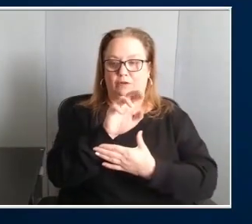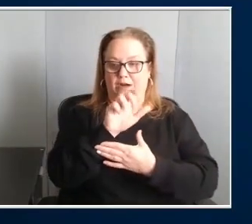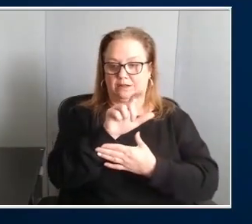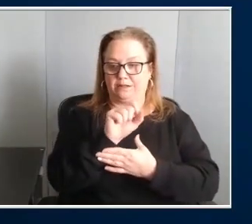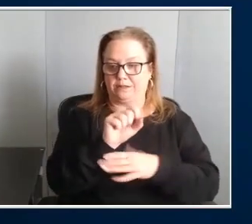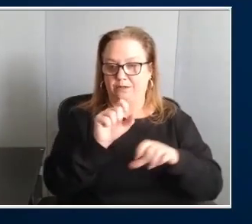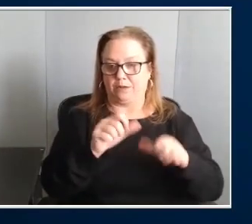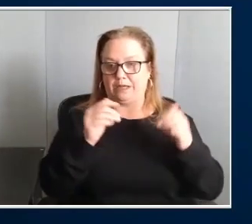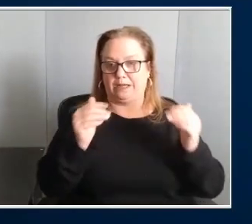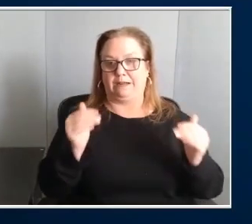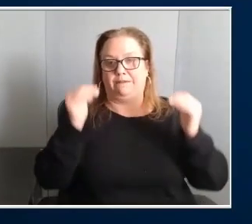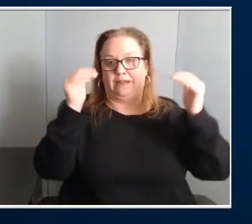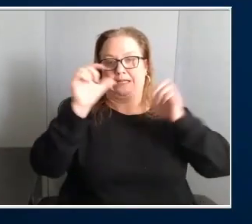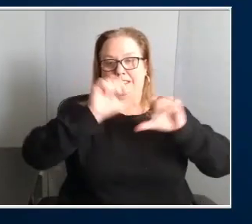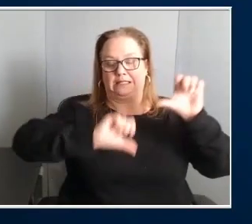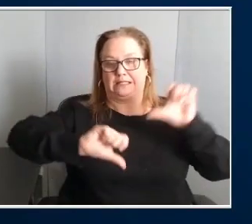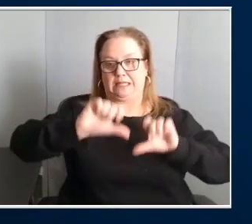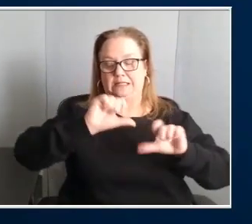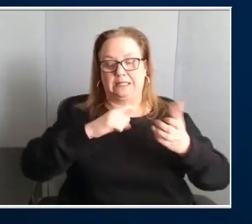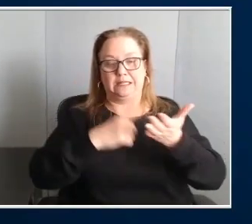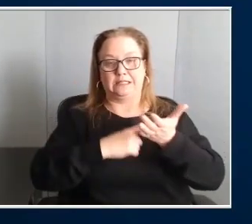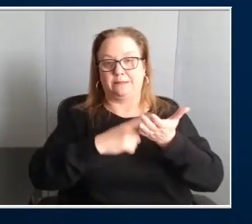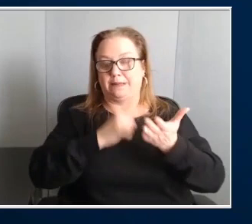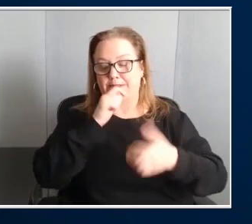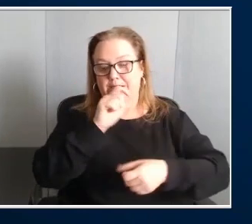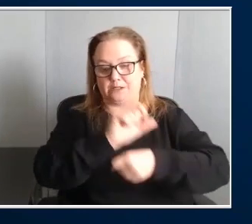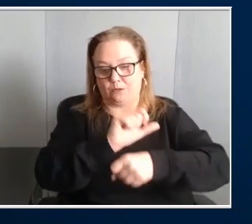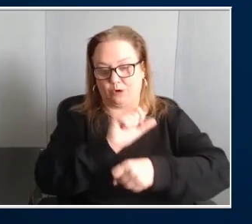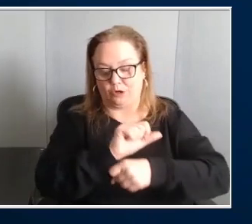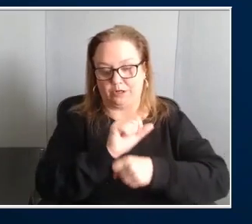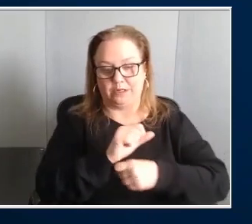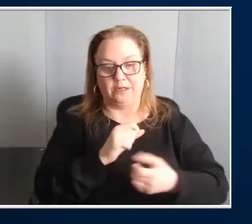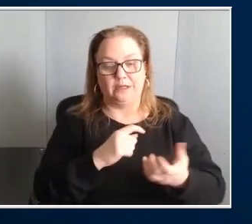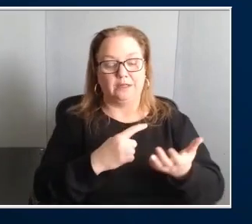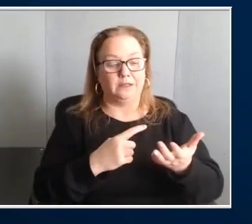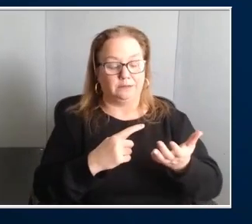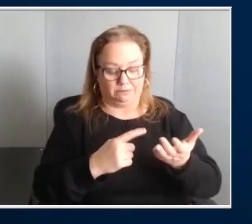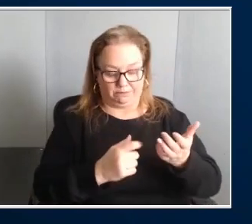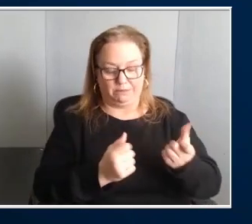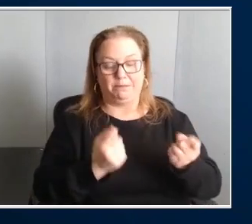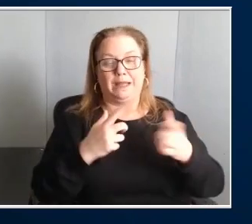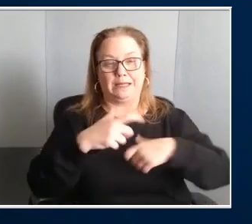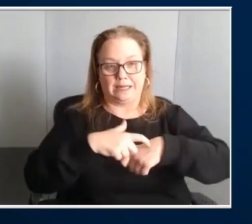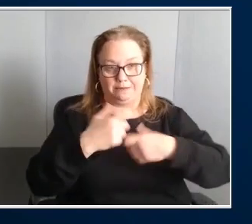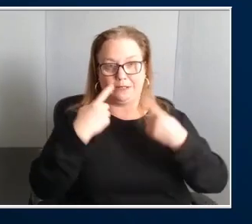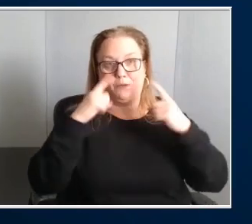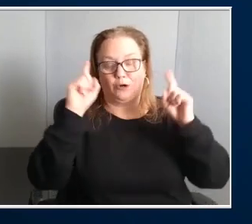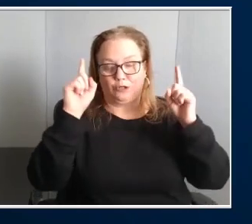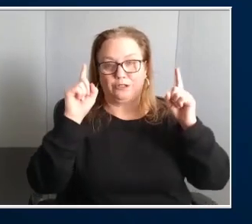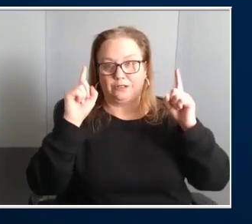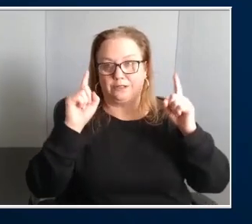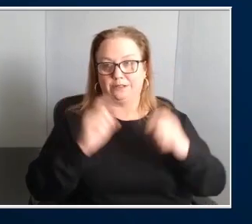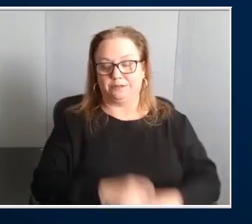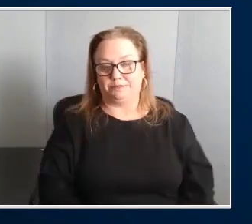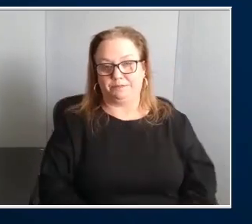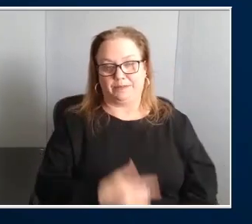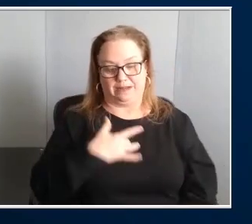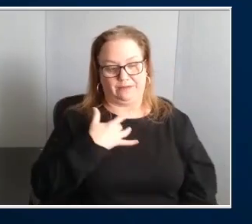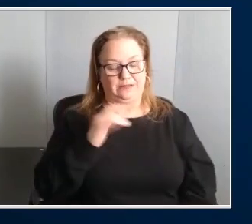can advance the science. And sometimes it doesn't work. A lot of times it does. And when it does, it just feels like a